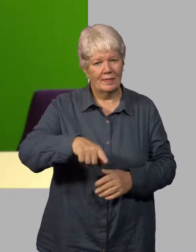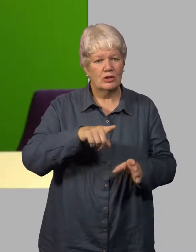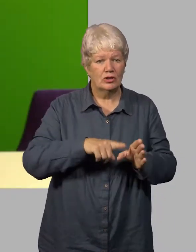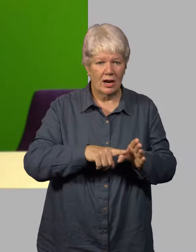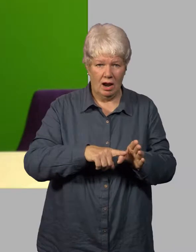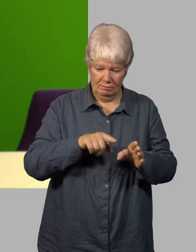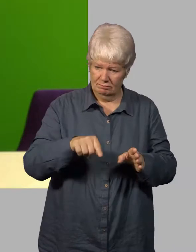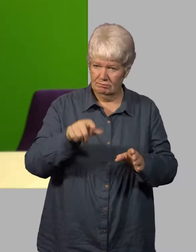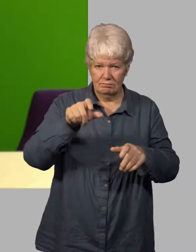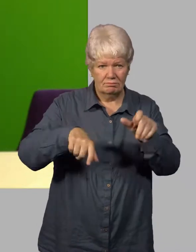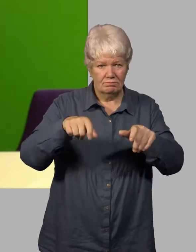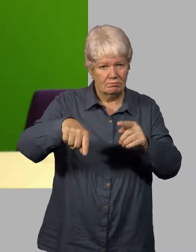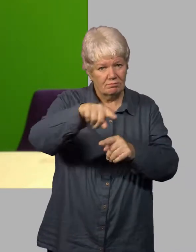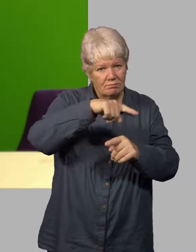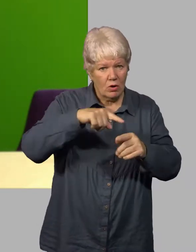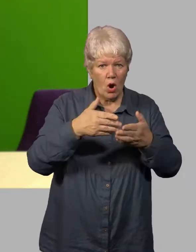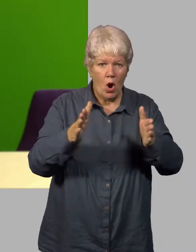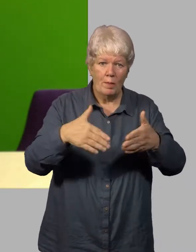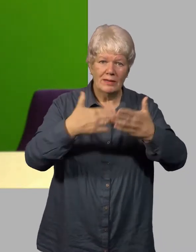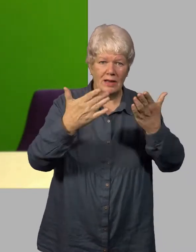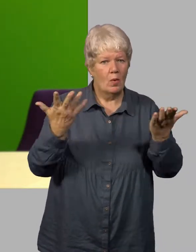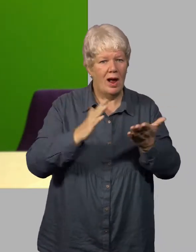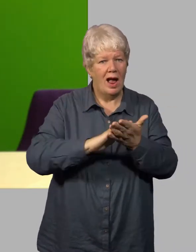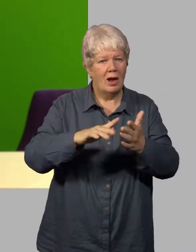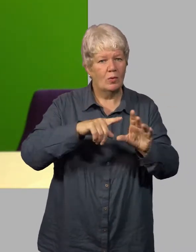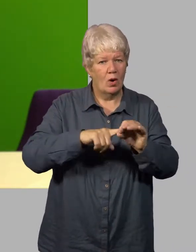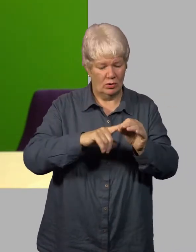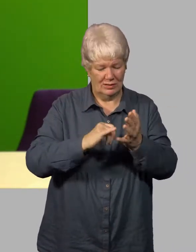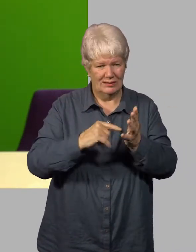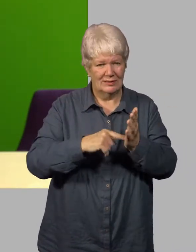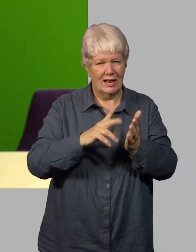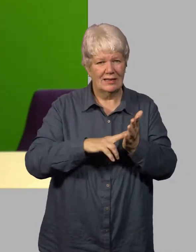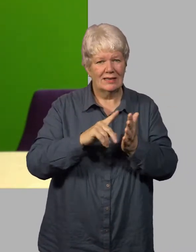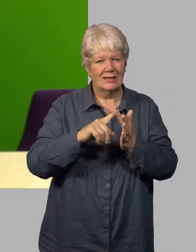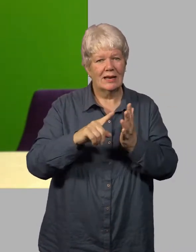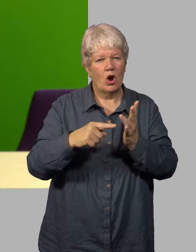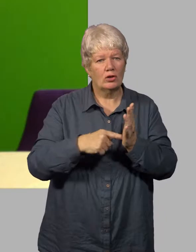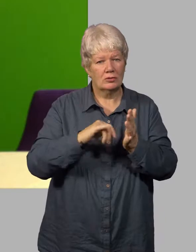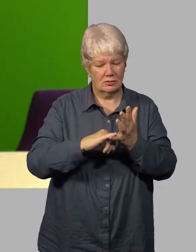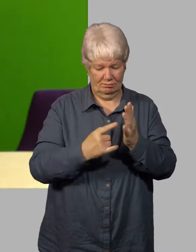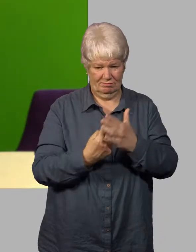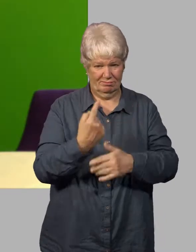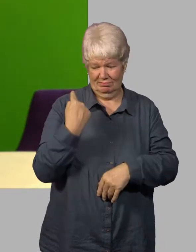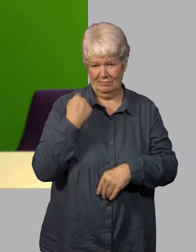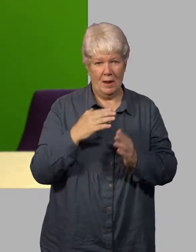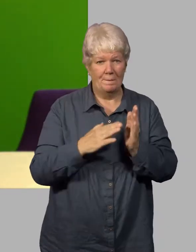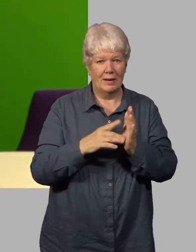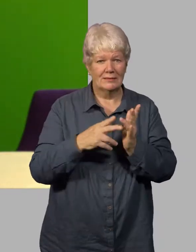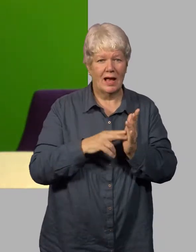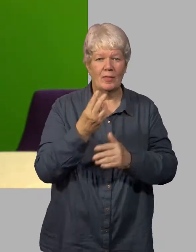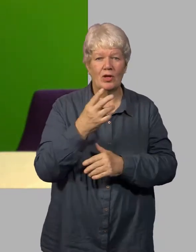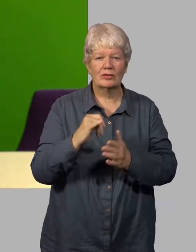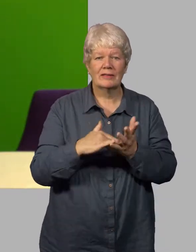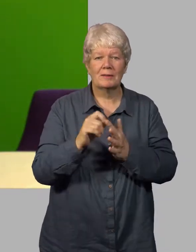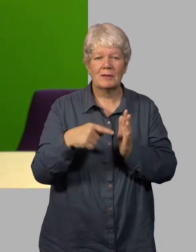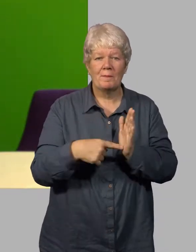This year's beneficiary open day at the Trust's offices in St Neots is taking place very soon, on Monday the 30th of September. And we're